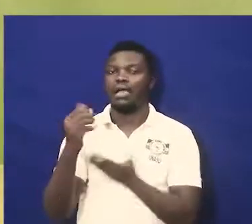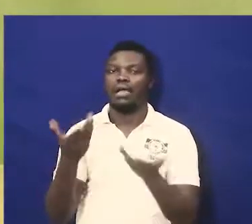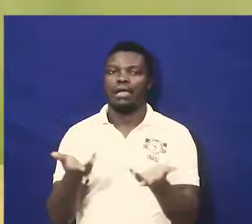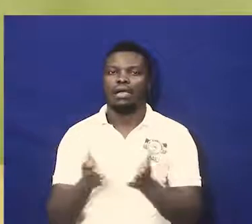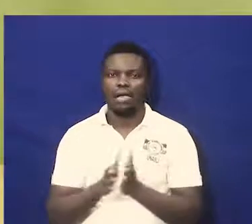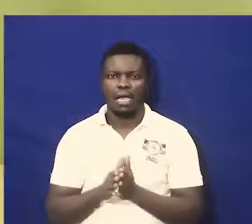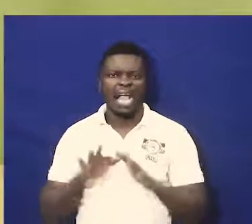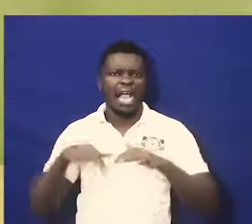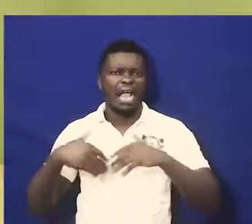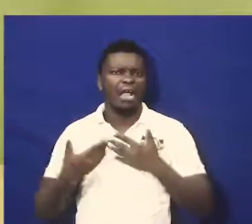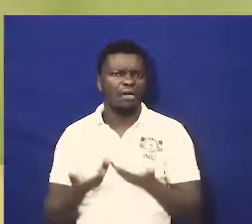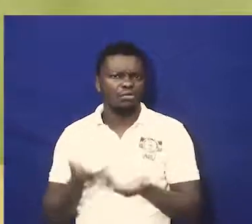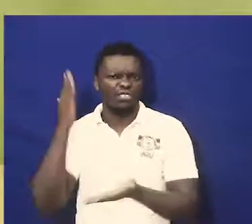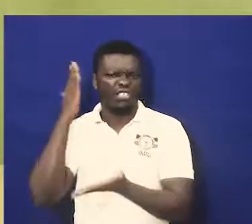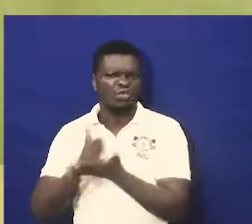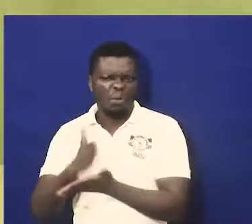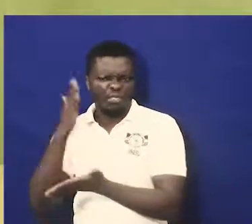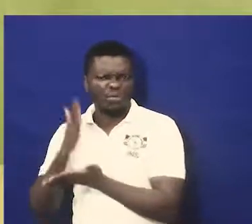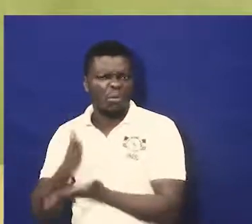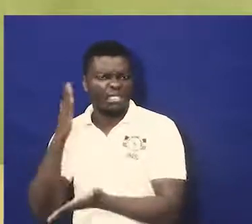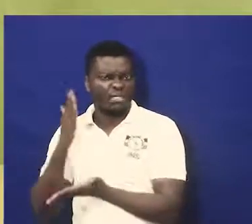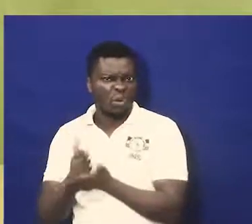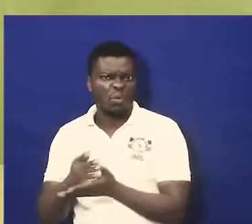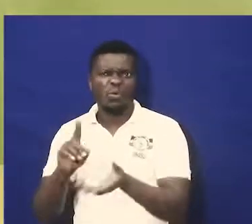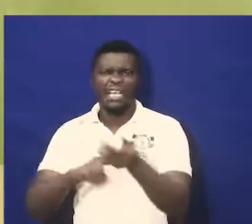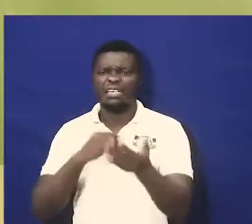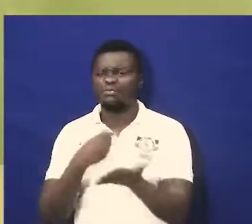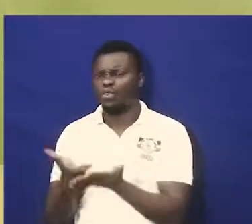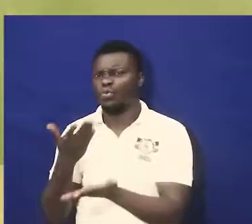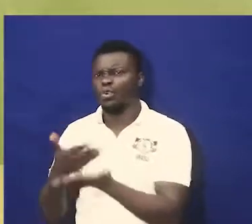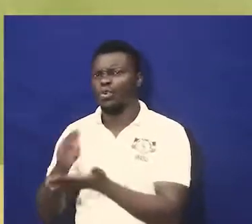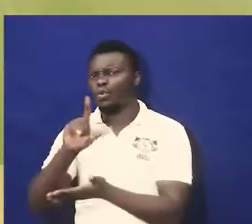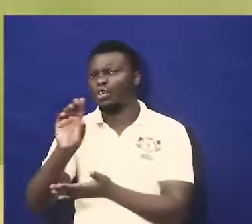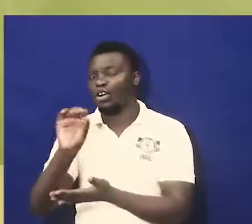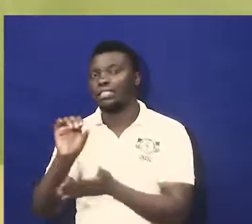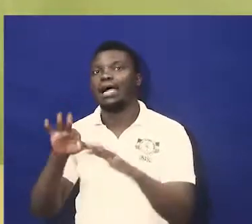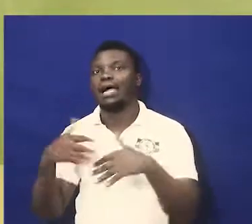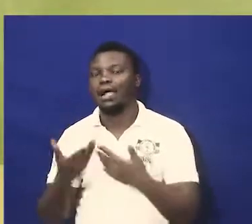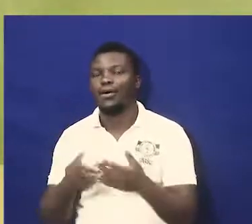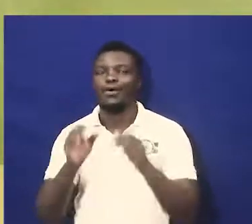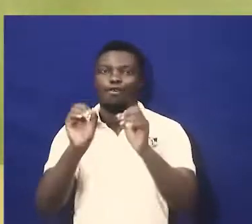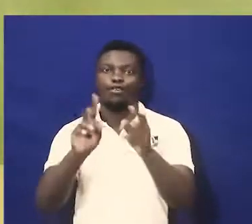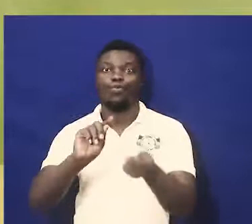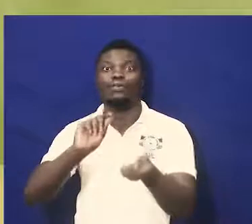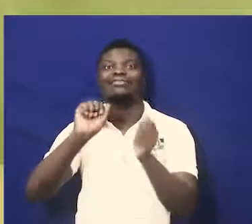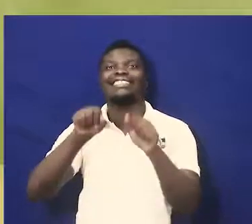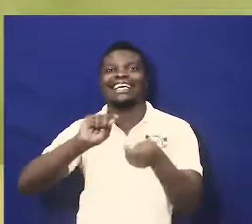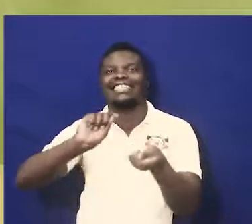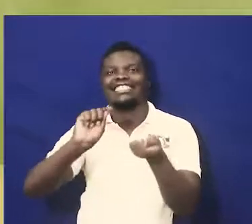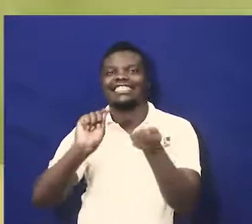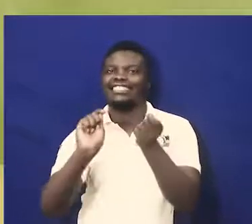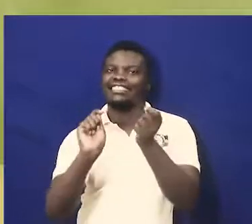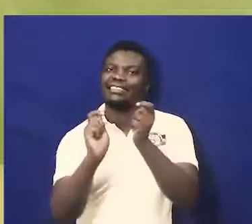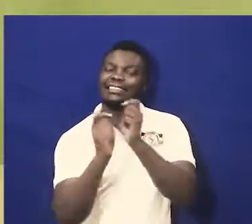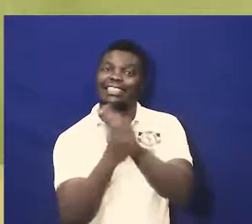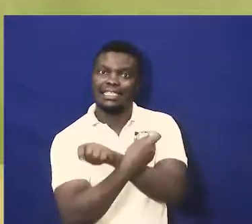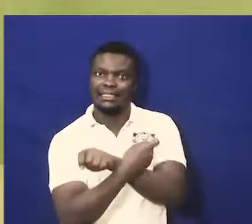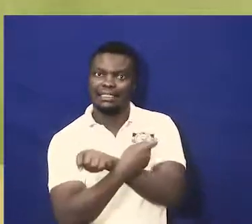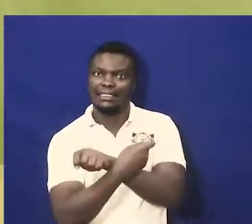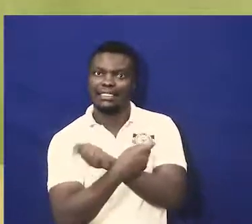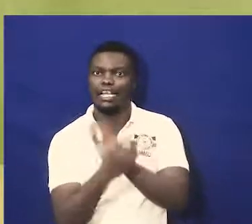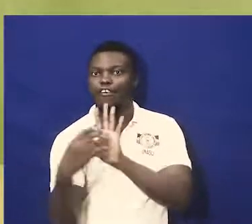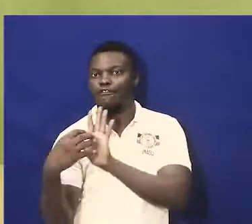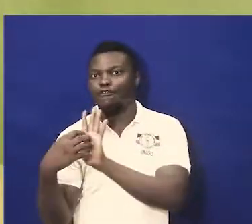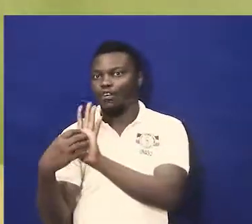In order to avoid having negatives in our calculations, we can change this